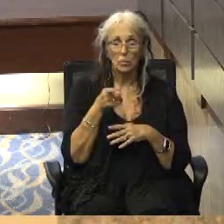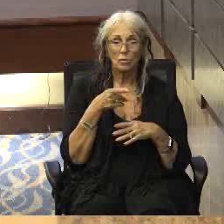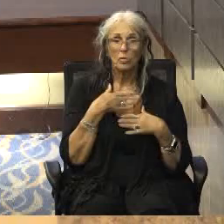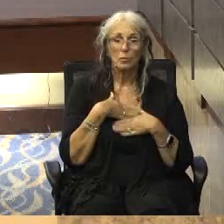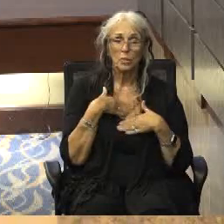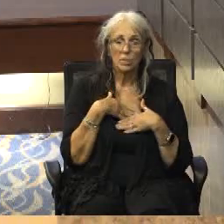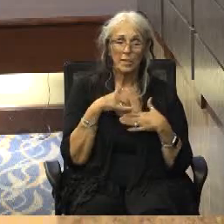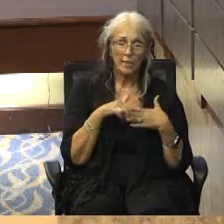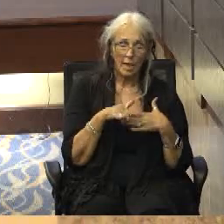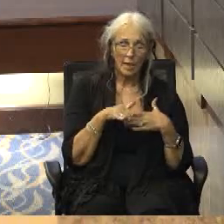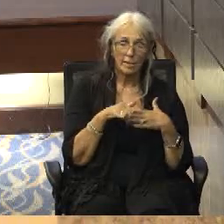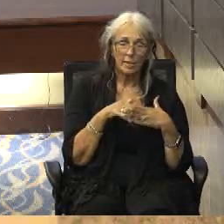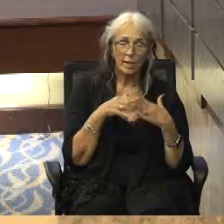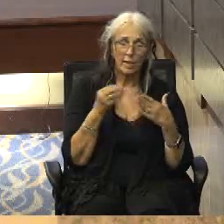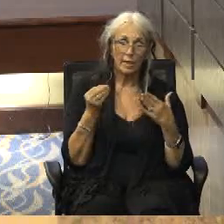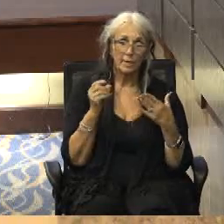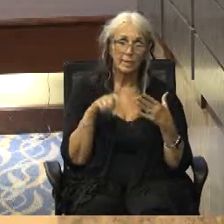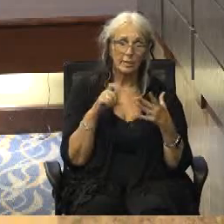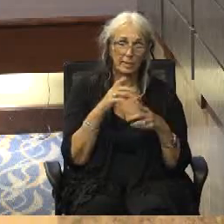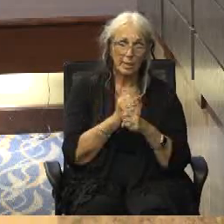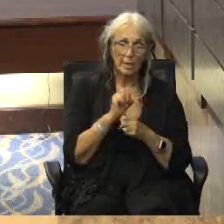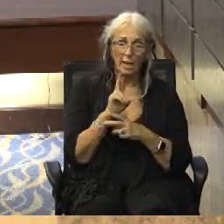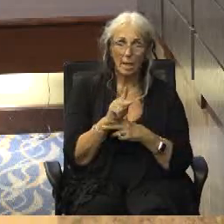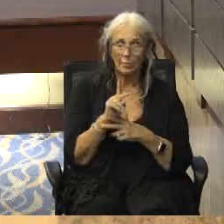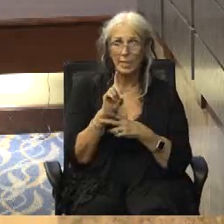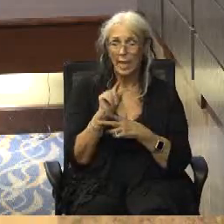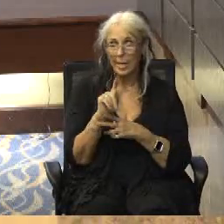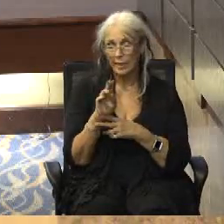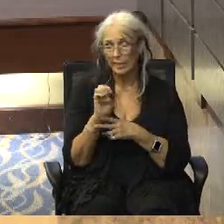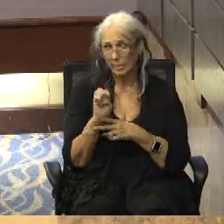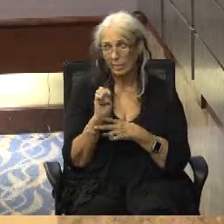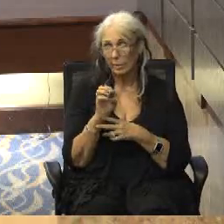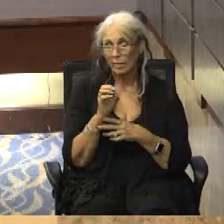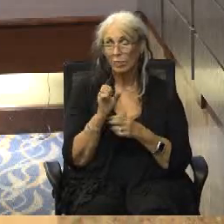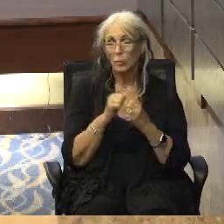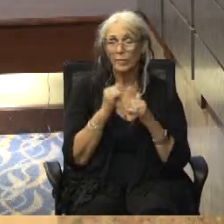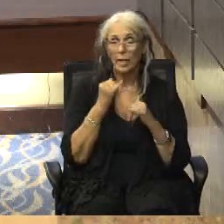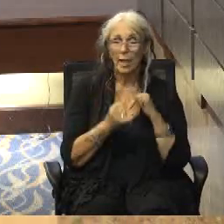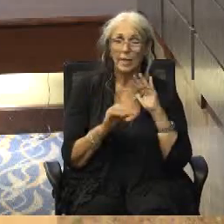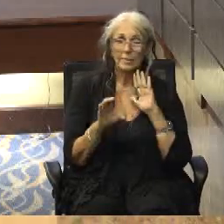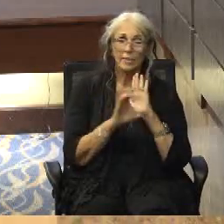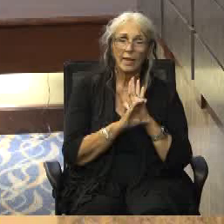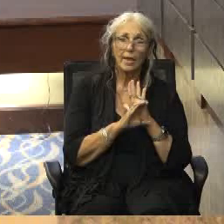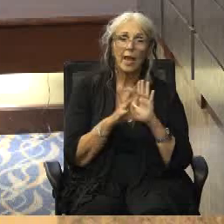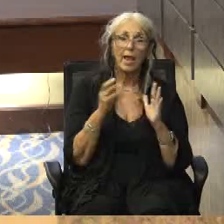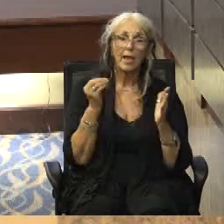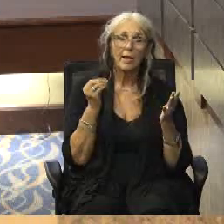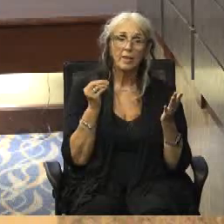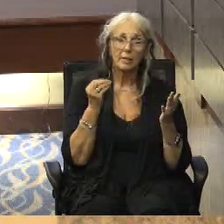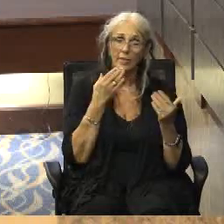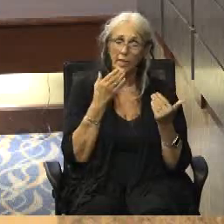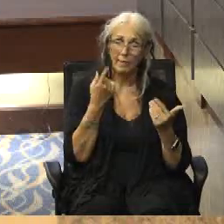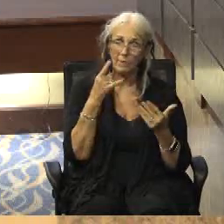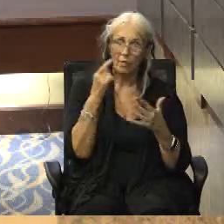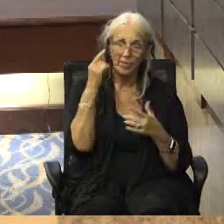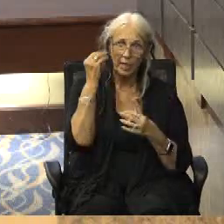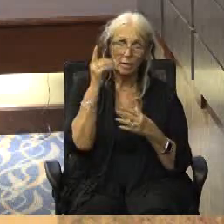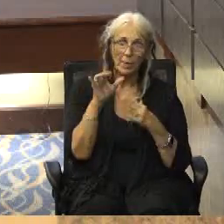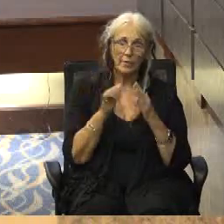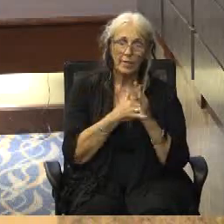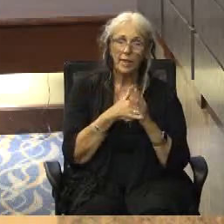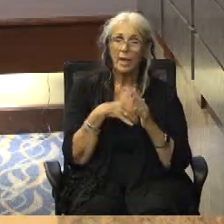I had written down, let's make sure we get updates, and you already had that on the last slide, so I appreciate you thinking of that. But there